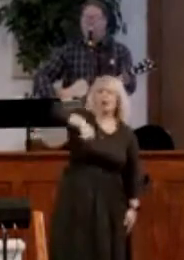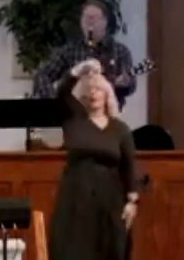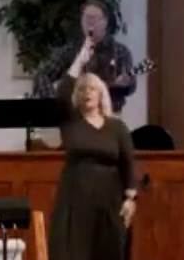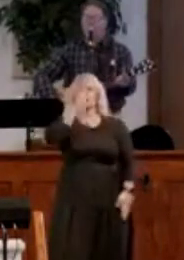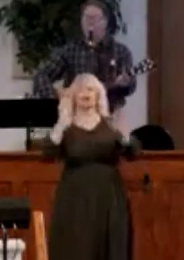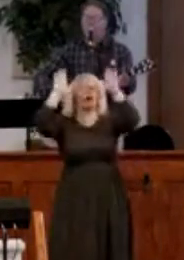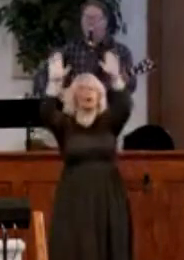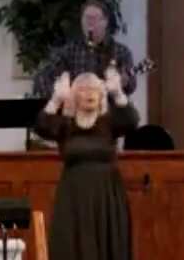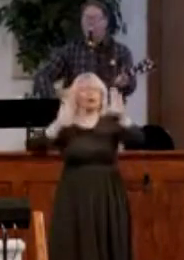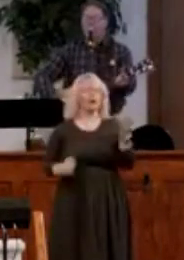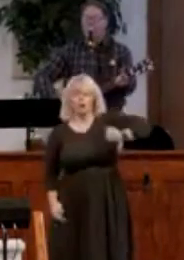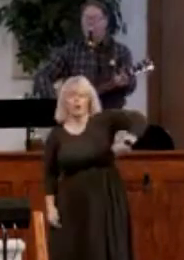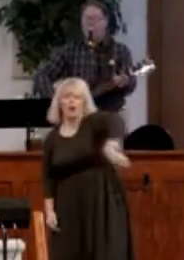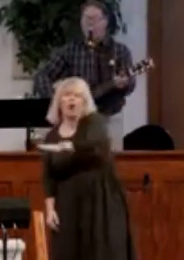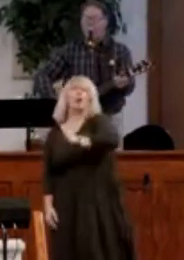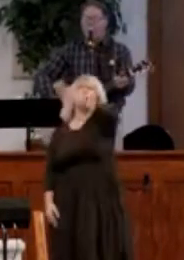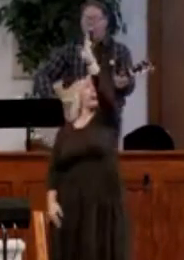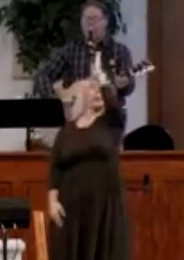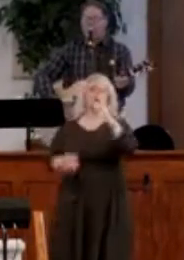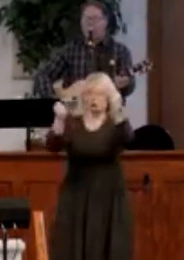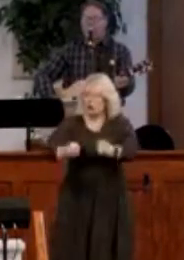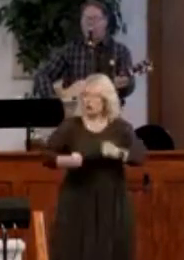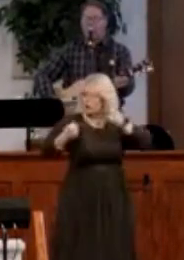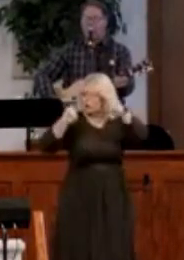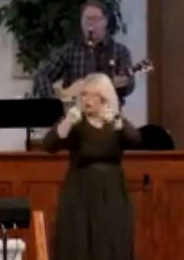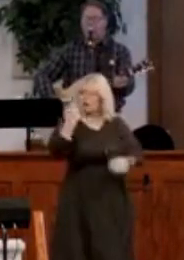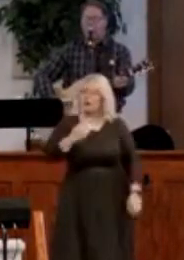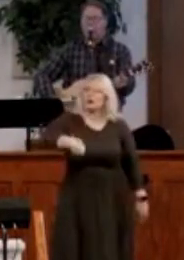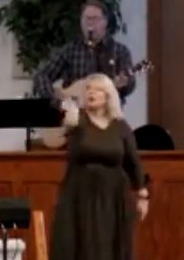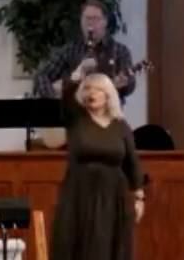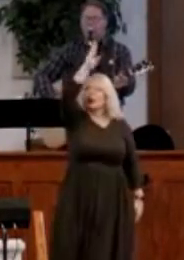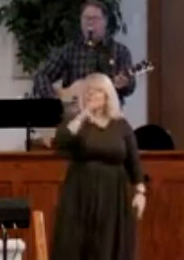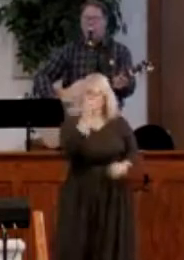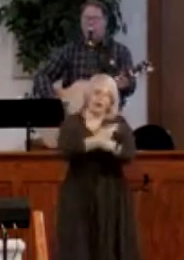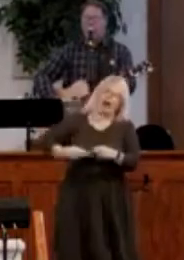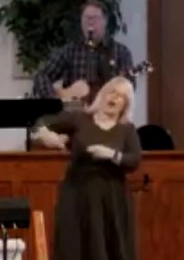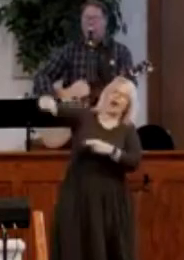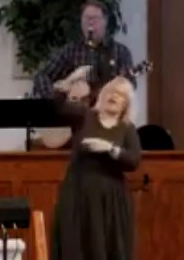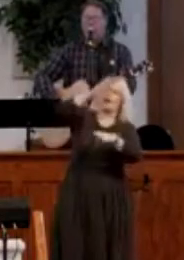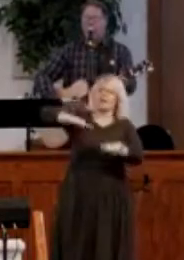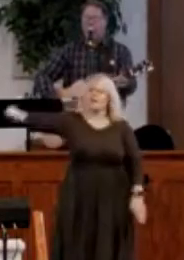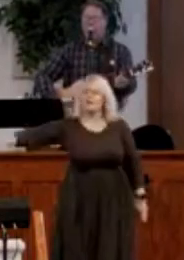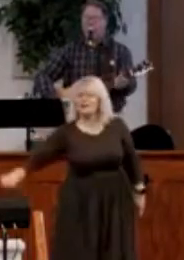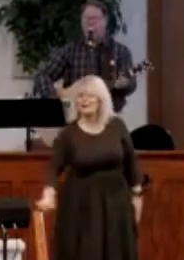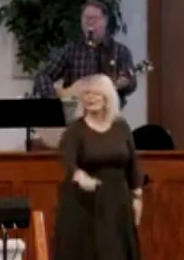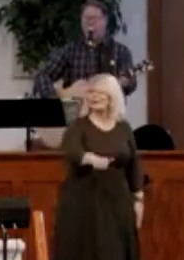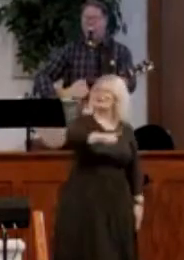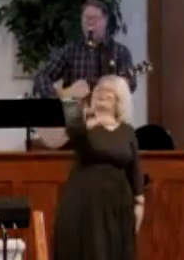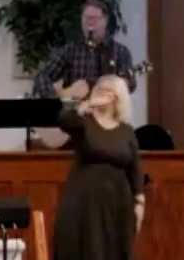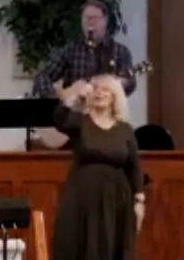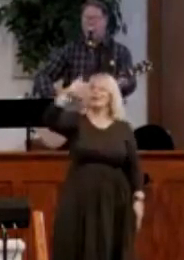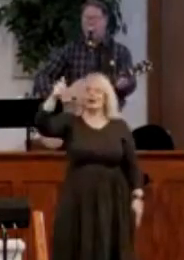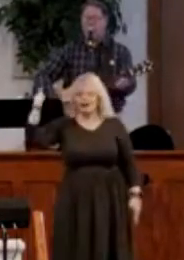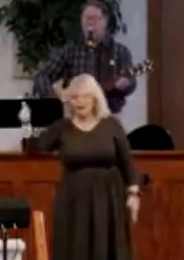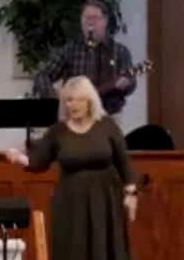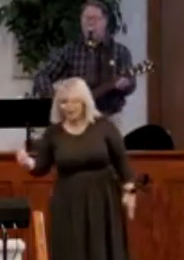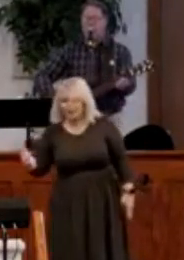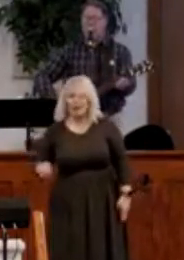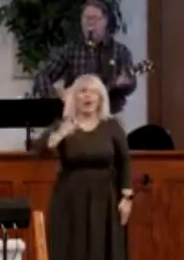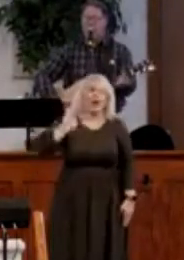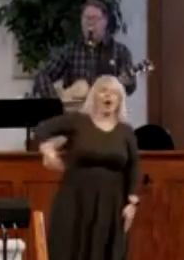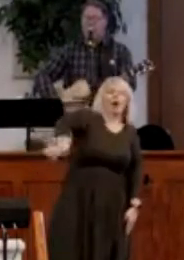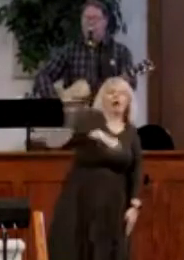Our God is greater, our God is stronger. God, you are higher than any